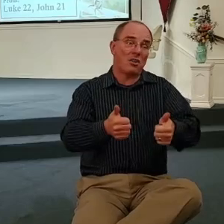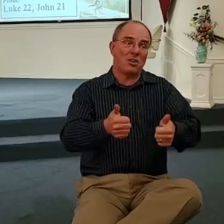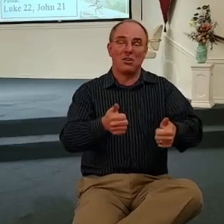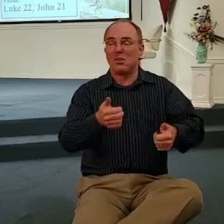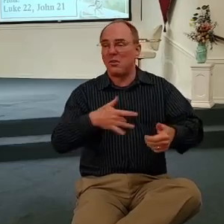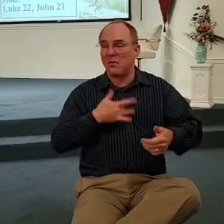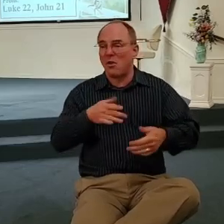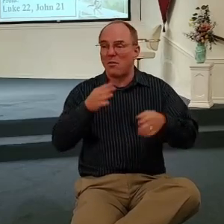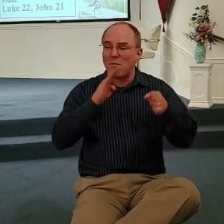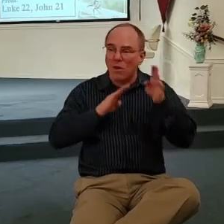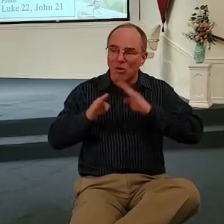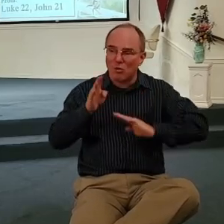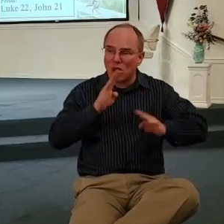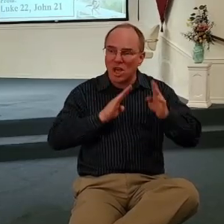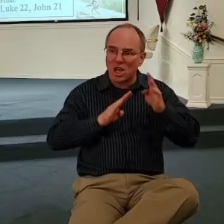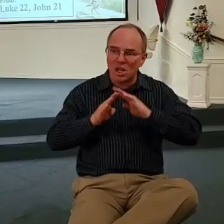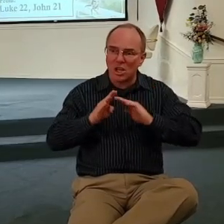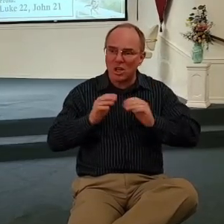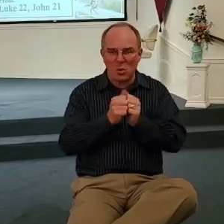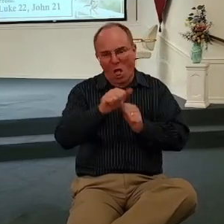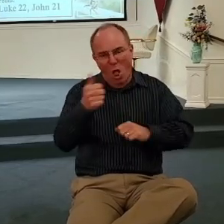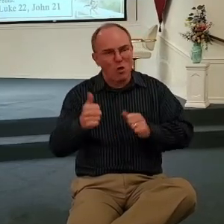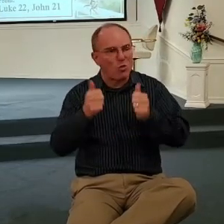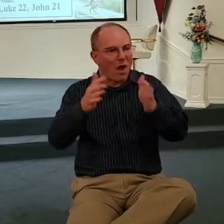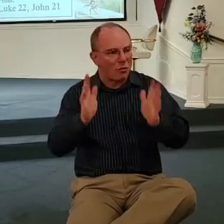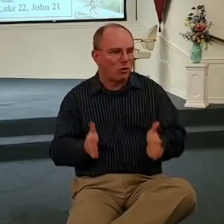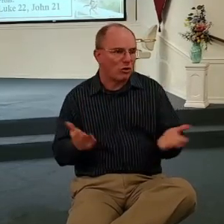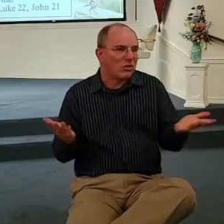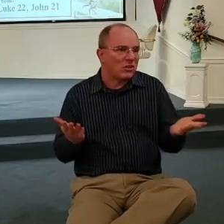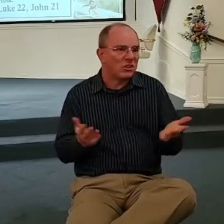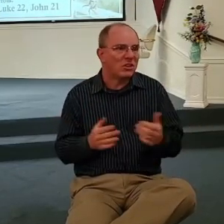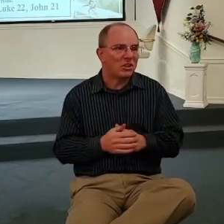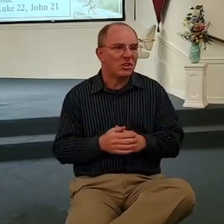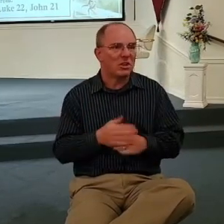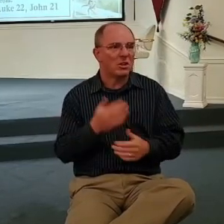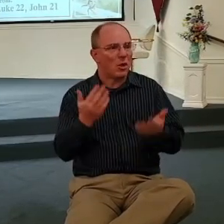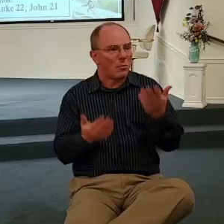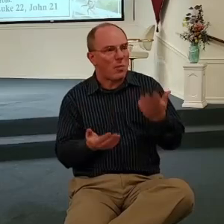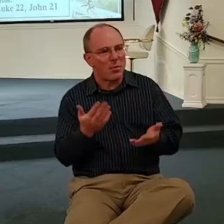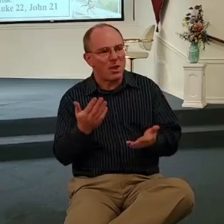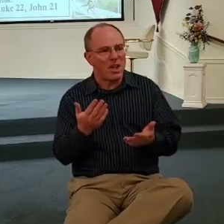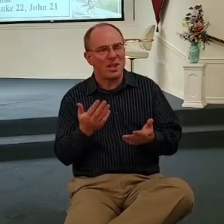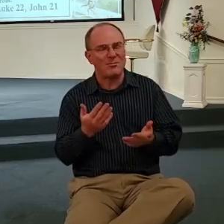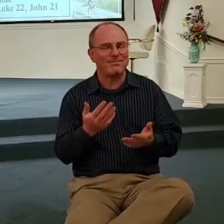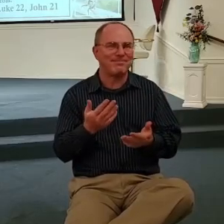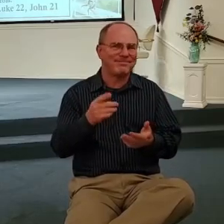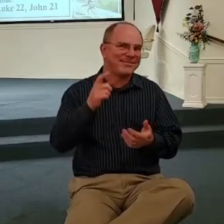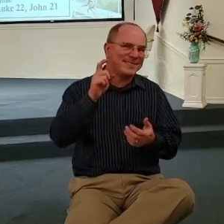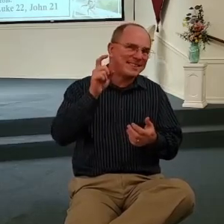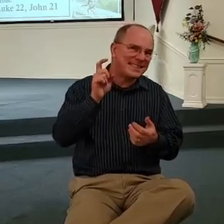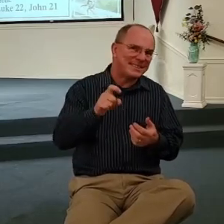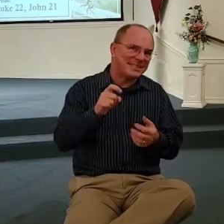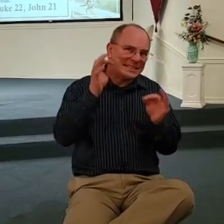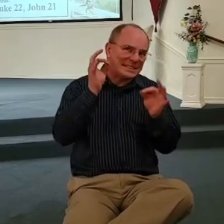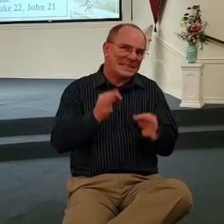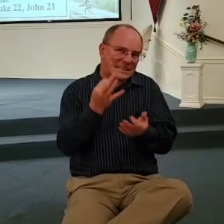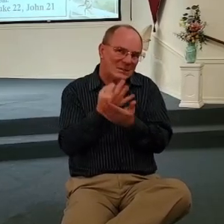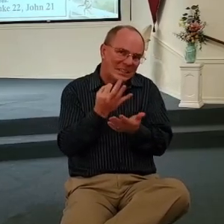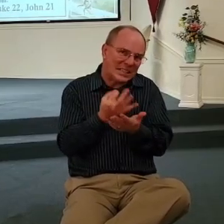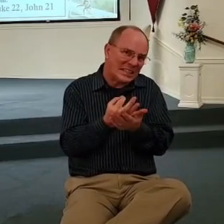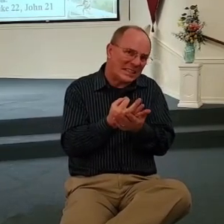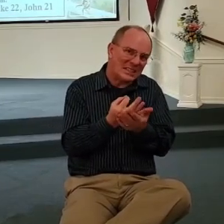might feel towards the driver. Or maybe in the midst of a financial decision that comes with great